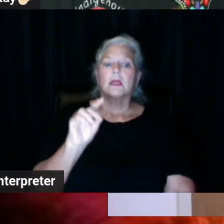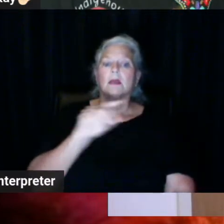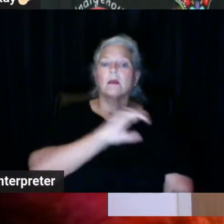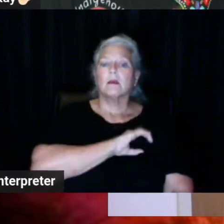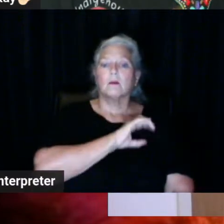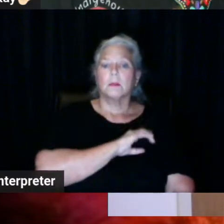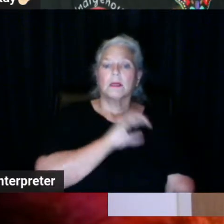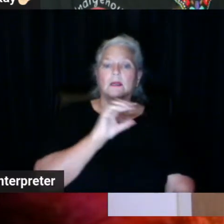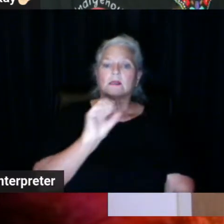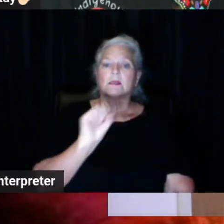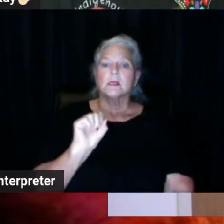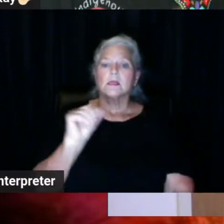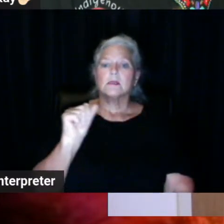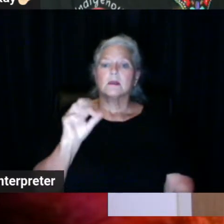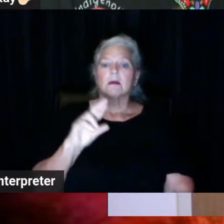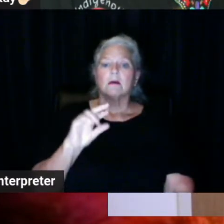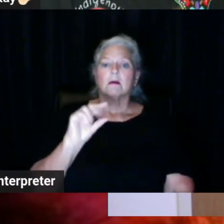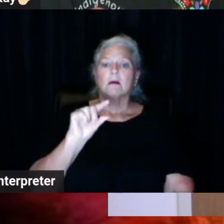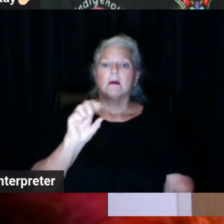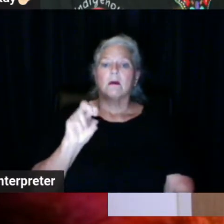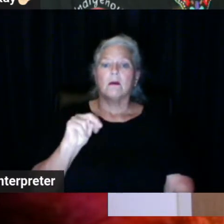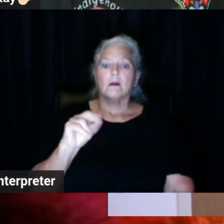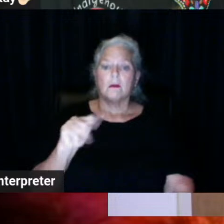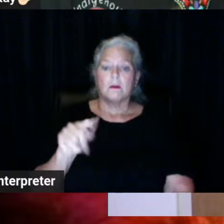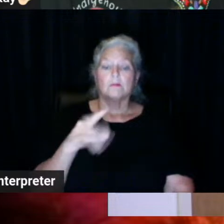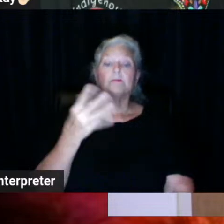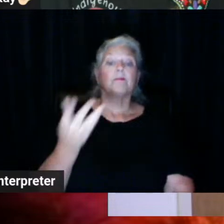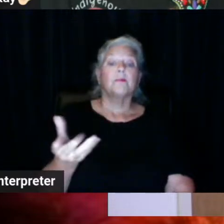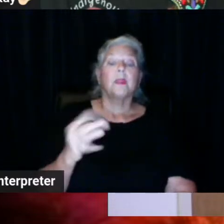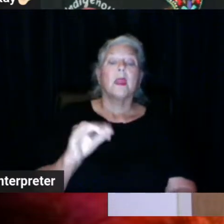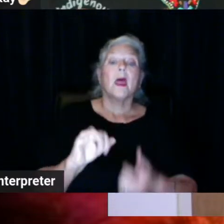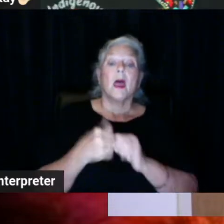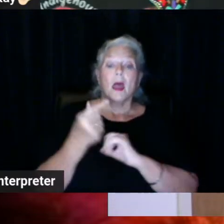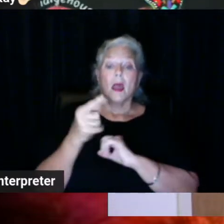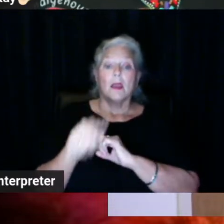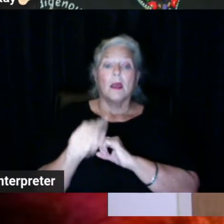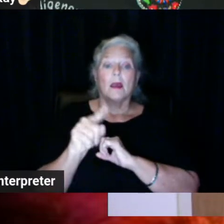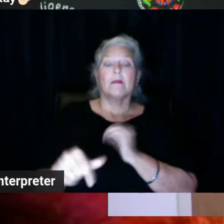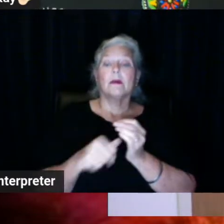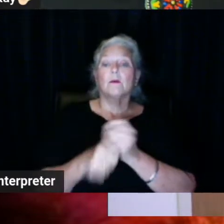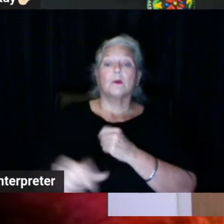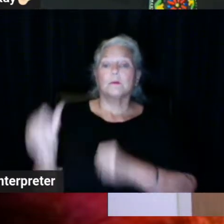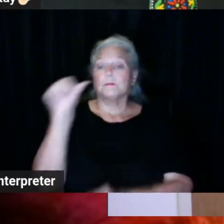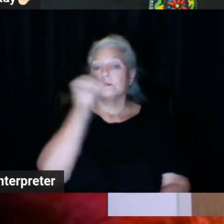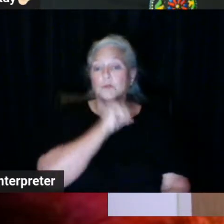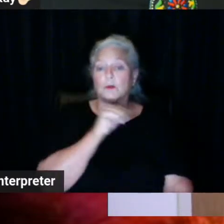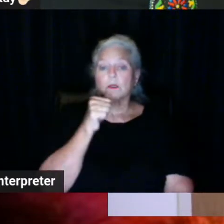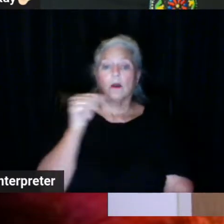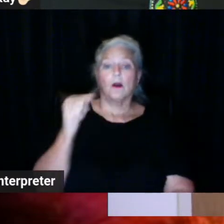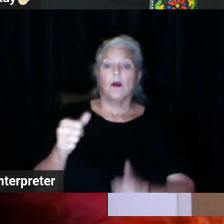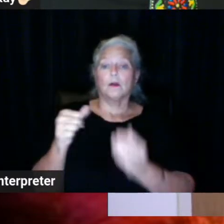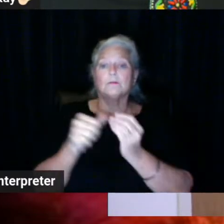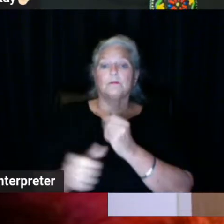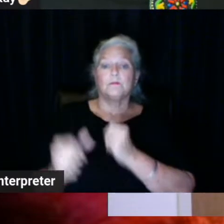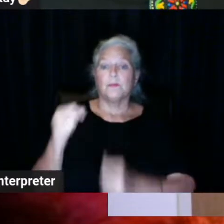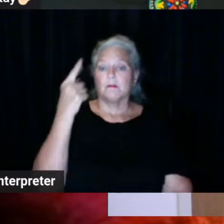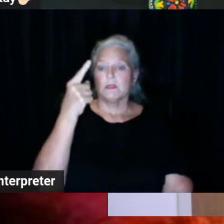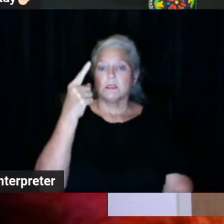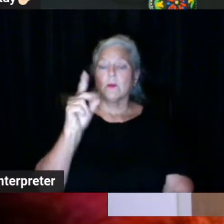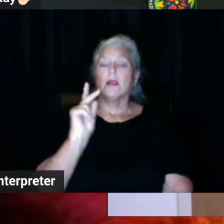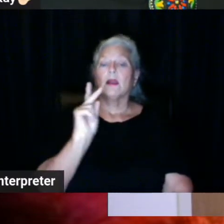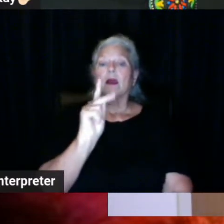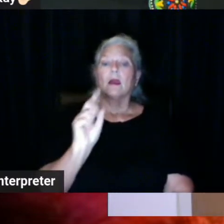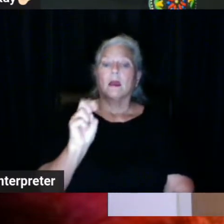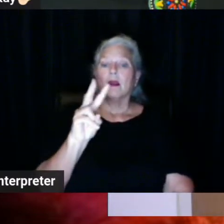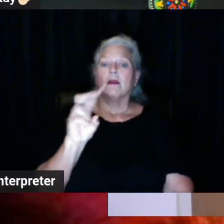Police cruiser, shitface, and the Canton police officer, Kevin Albert, lost control of his badge and his gun? Were